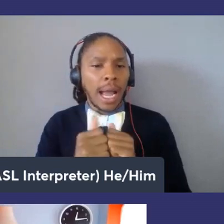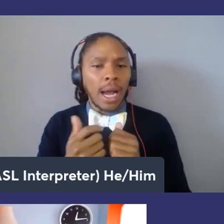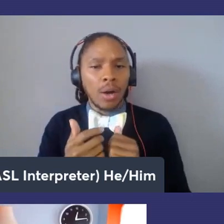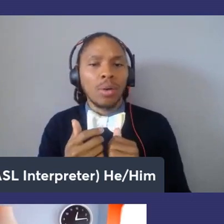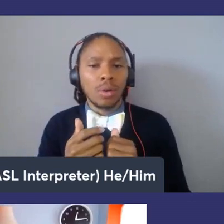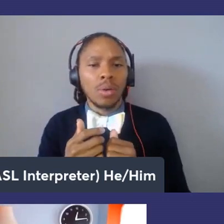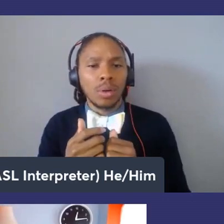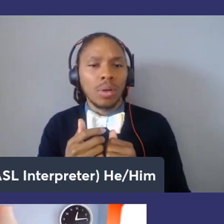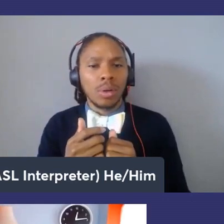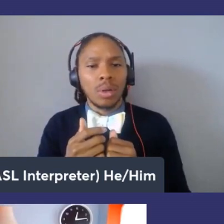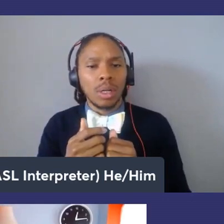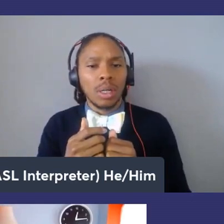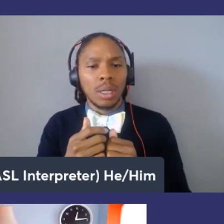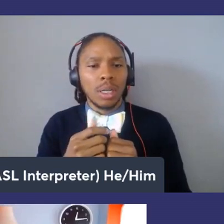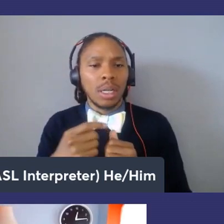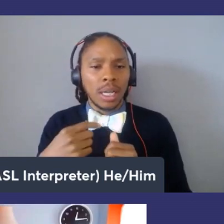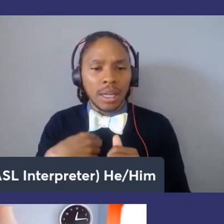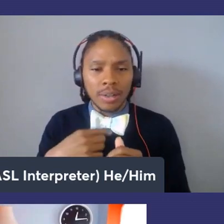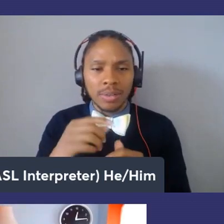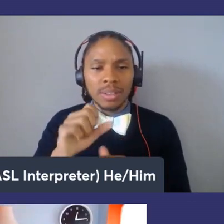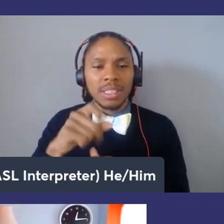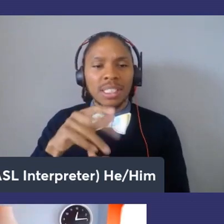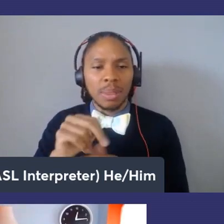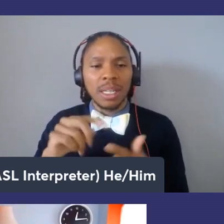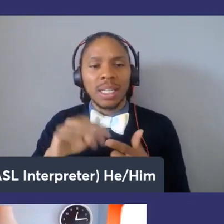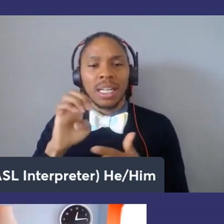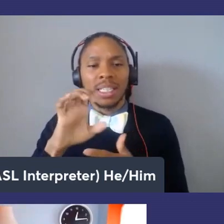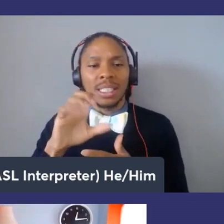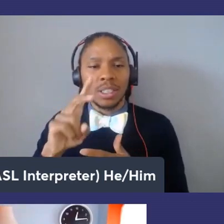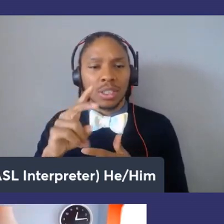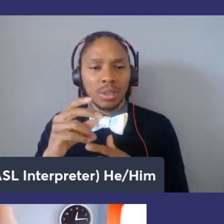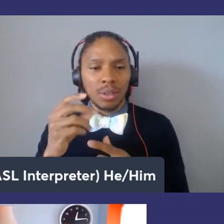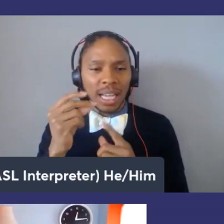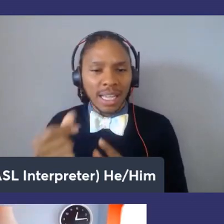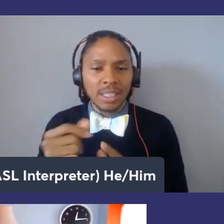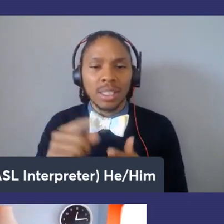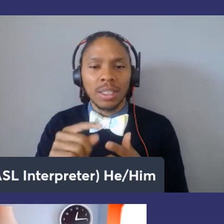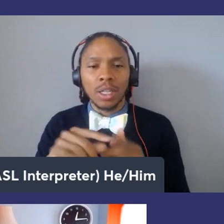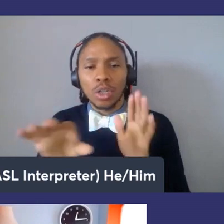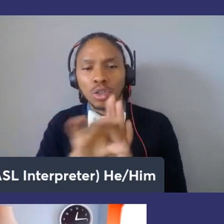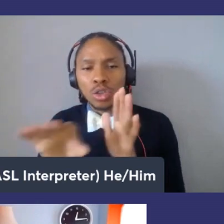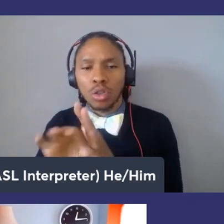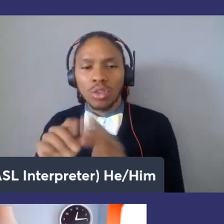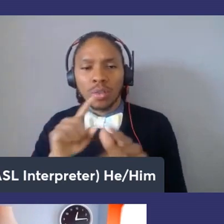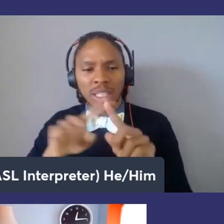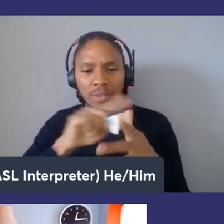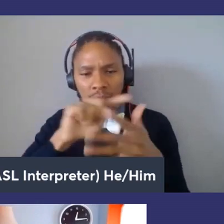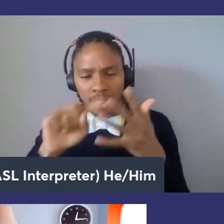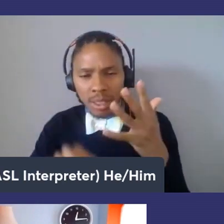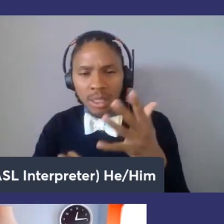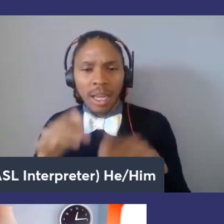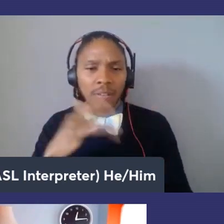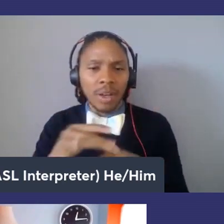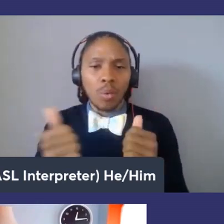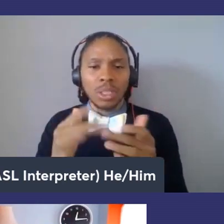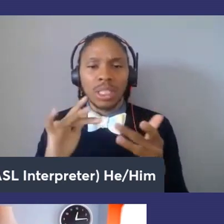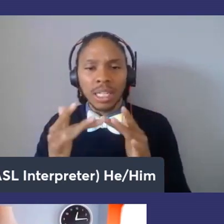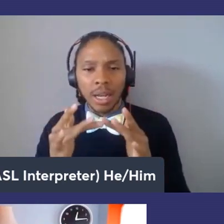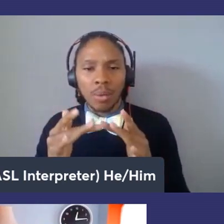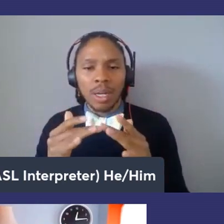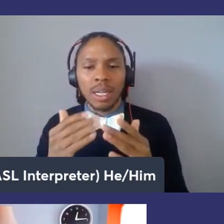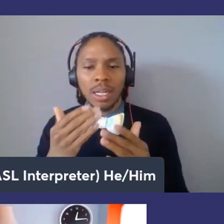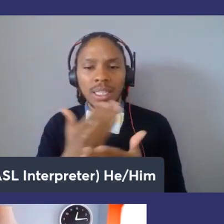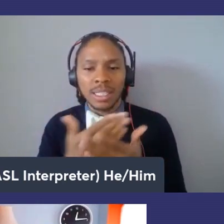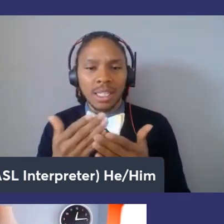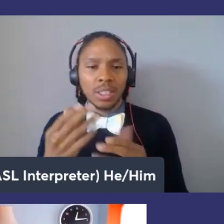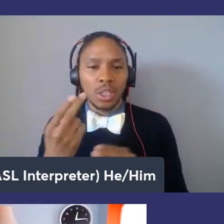to spin up EC2 instances, how to choose from the multitude of instances available, figuring out what network settings to use, and all that kind